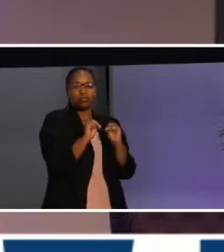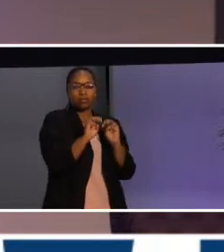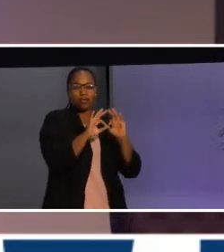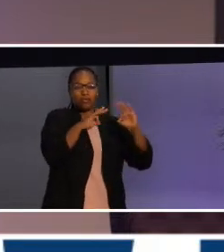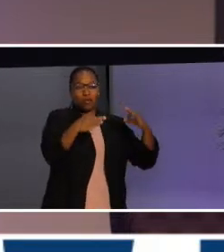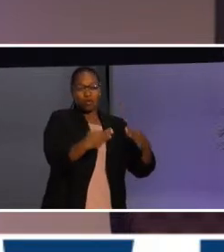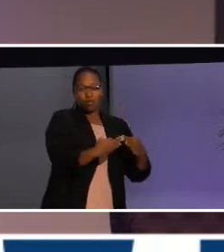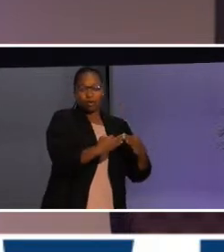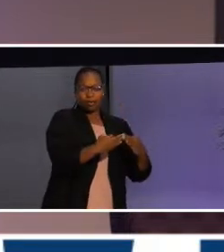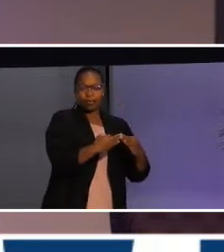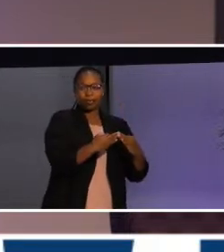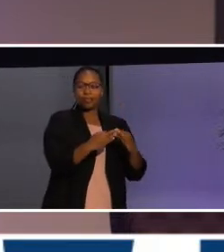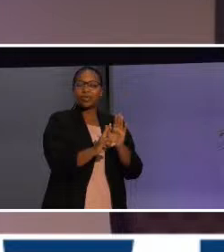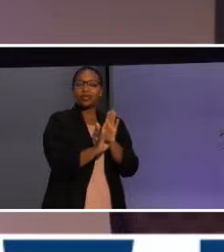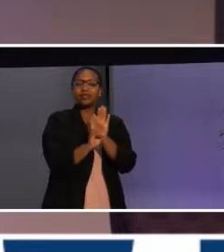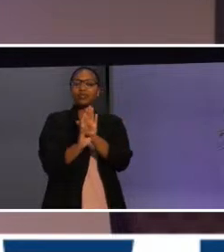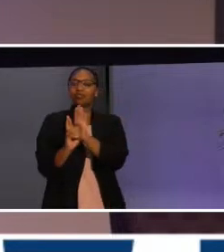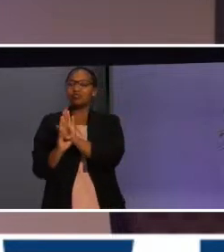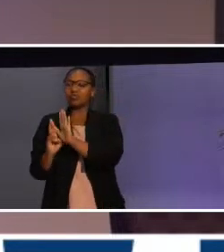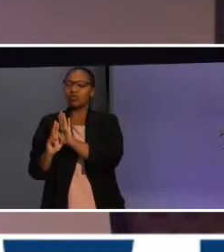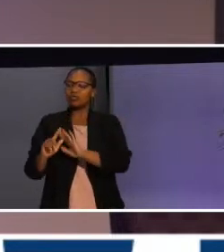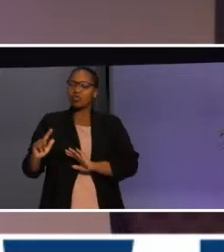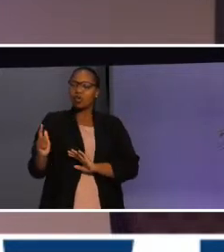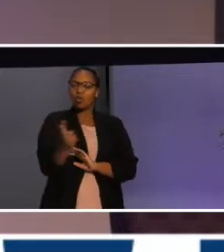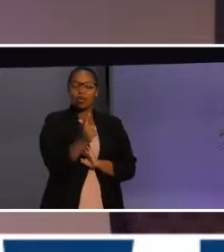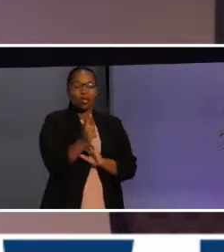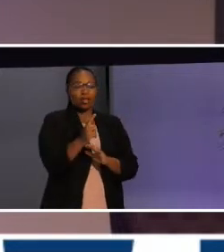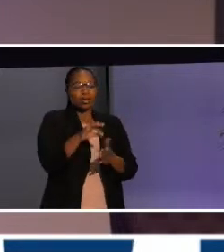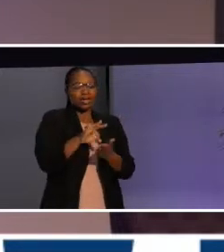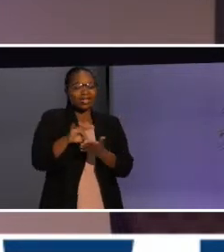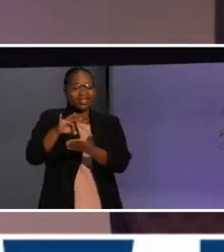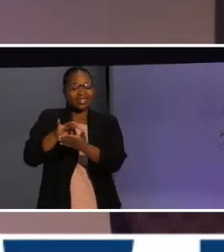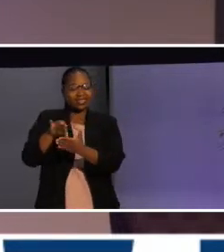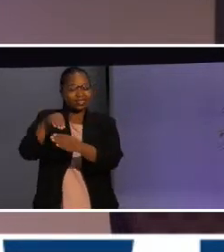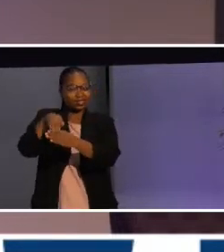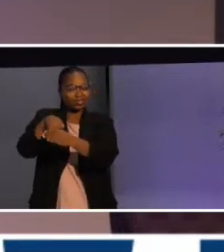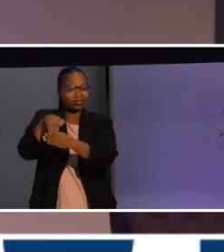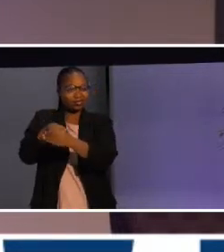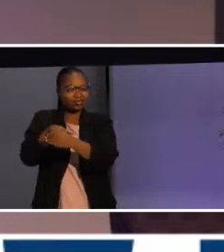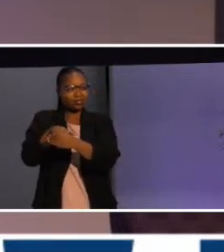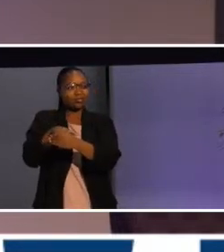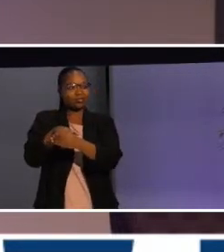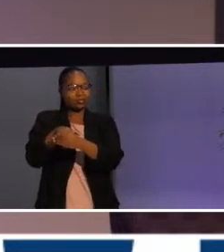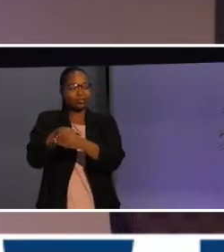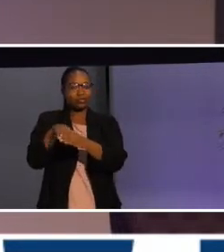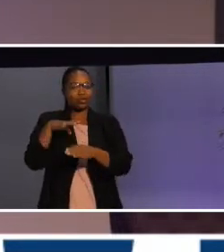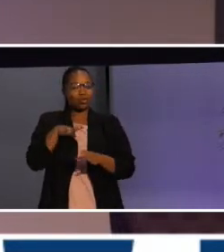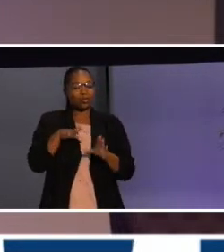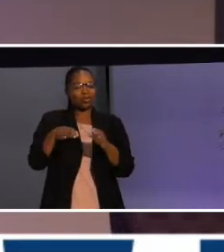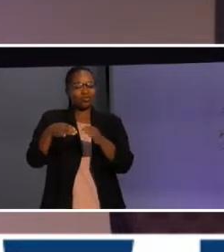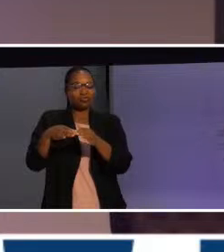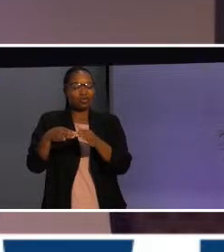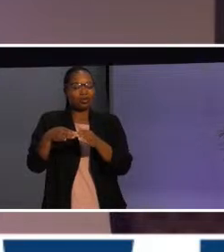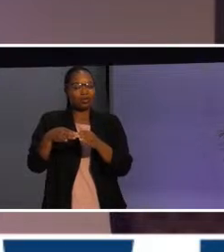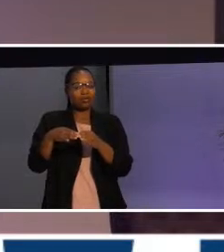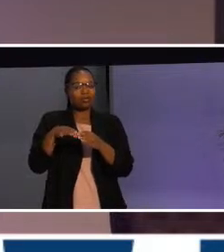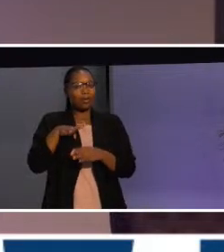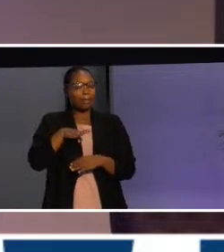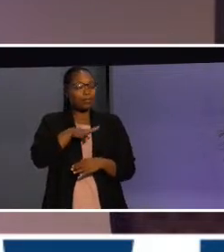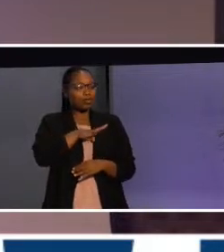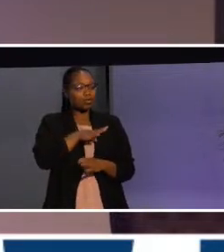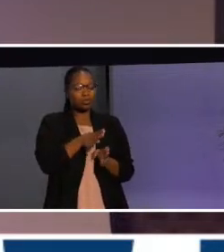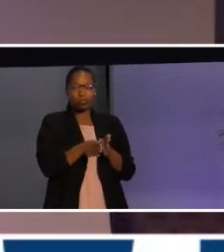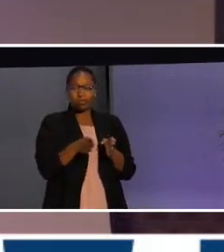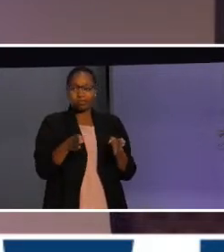representatives of all the election management bodies present, and representatives of the electoral